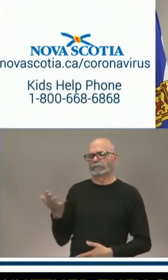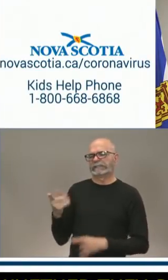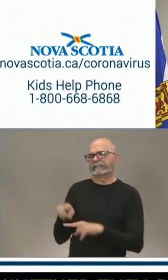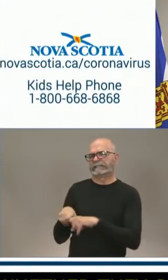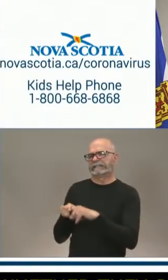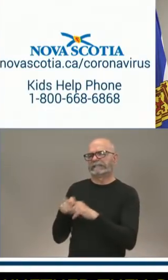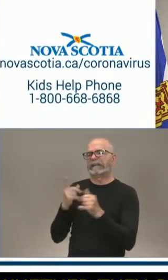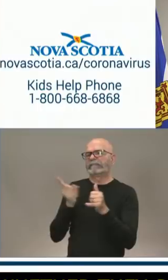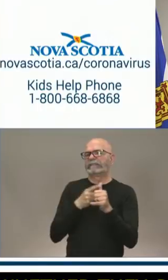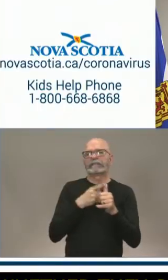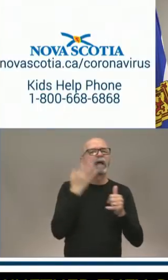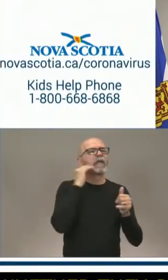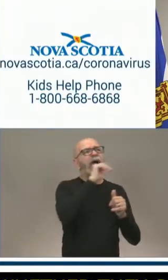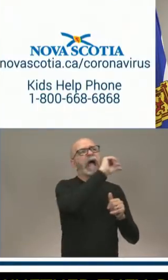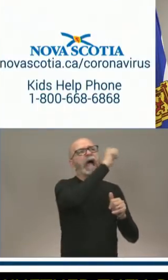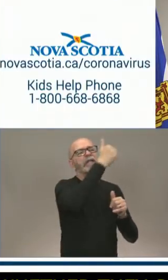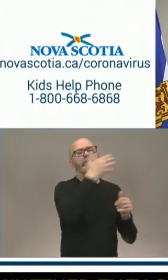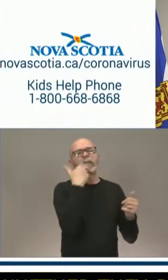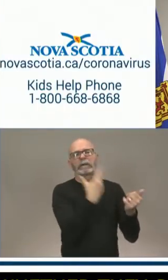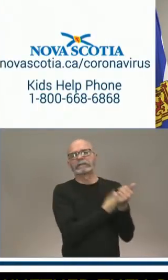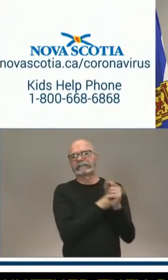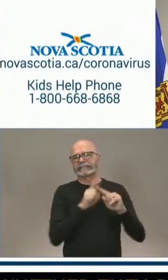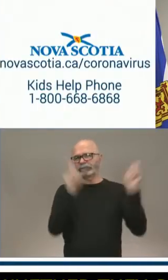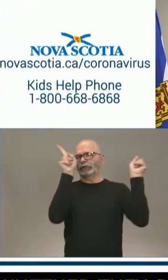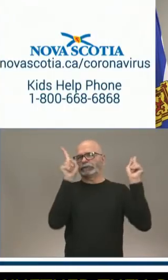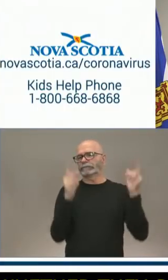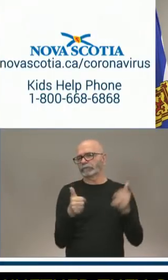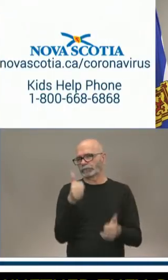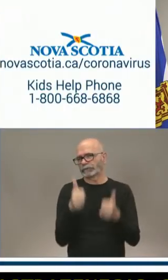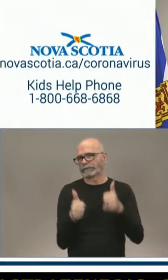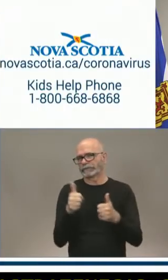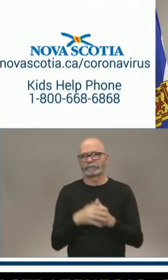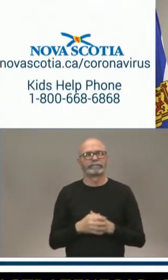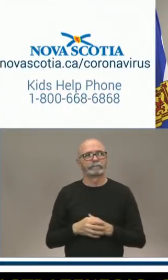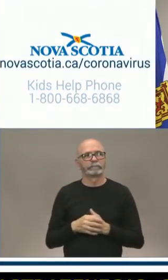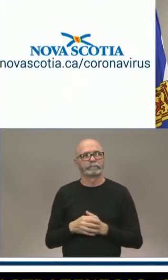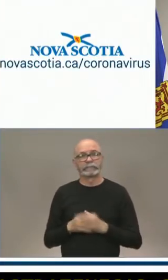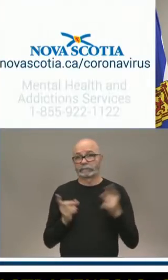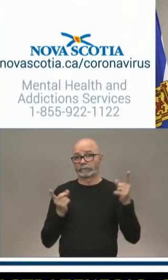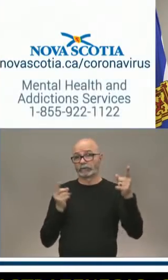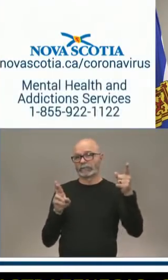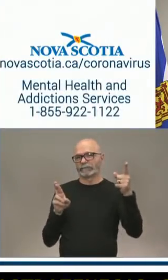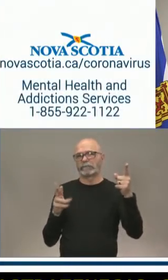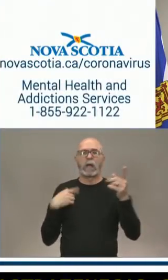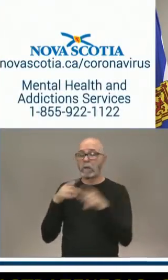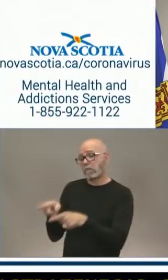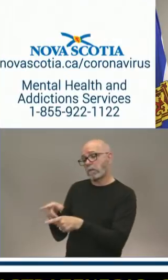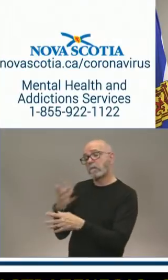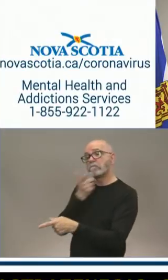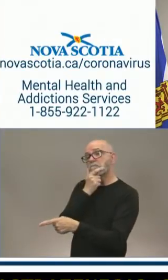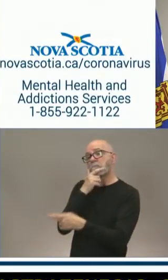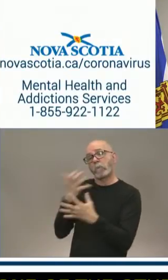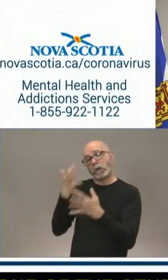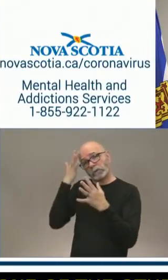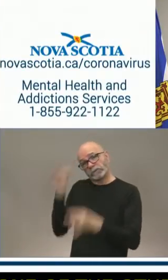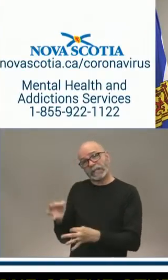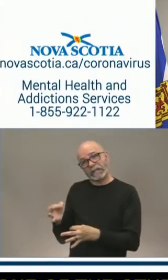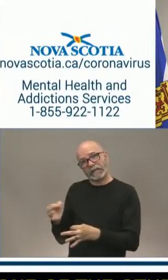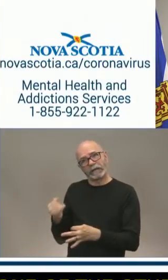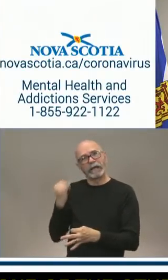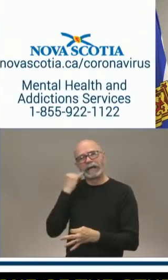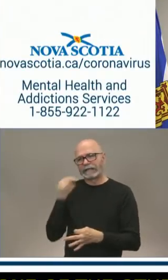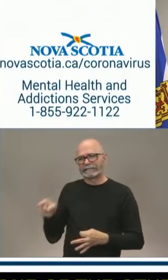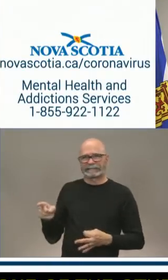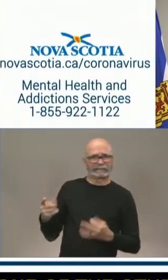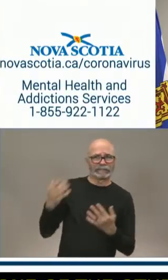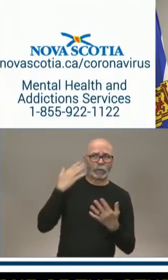are online? I guess that goes directly to this idea that you say you have choice, but you can only make an informed choice with more information. So what's your